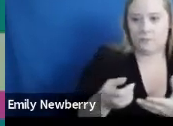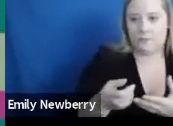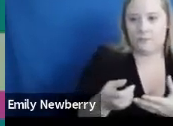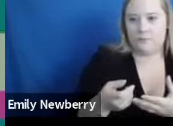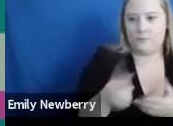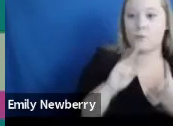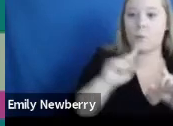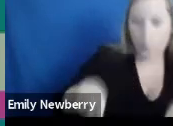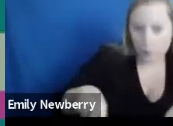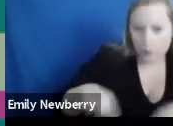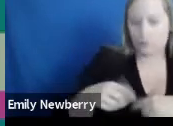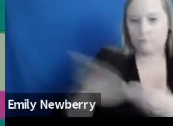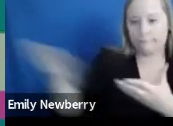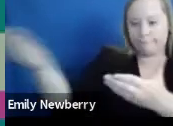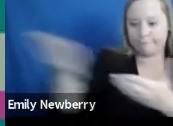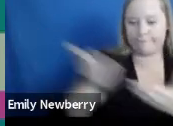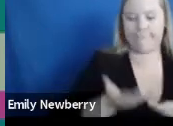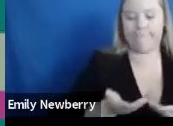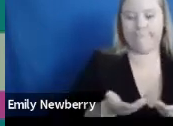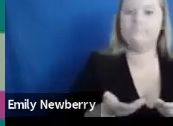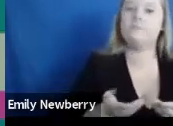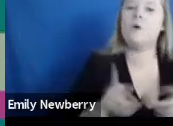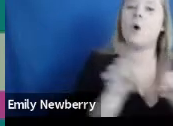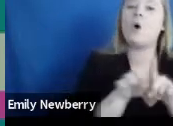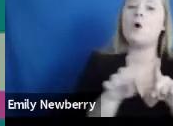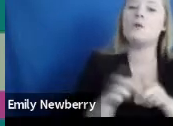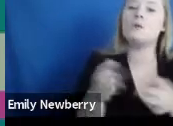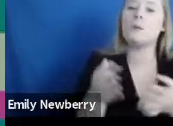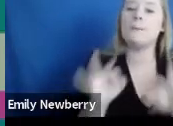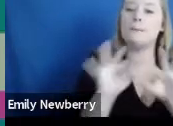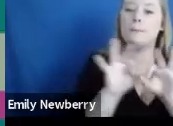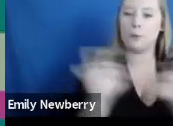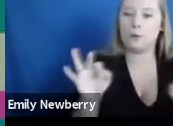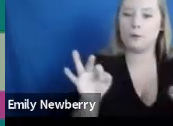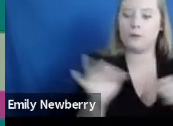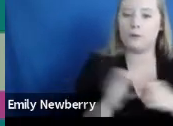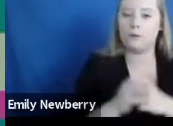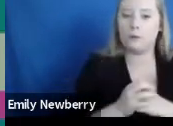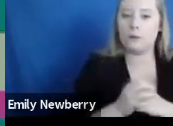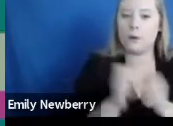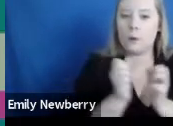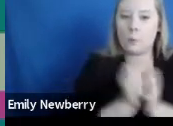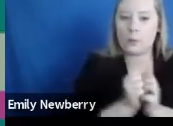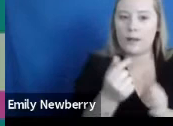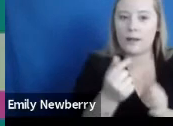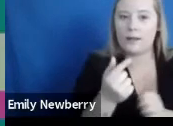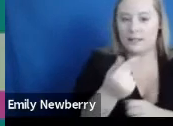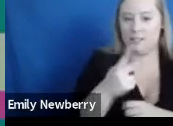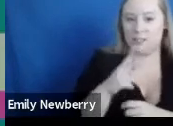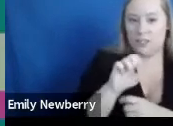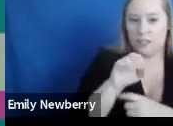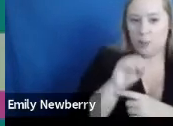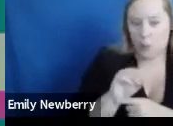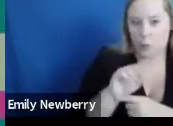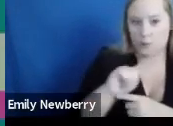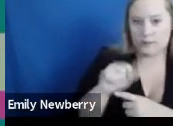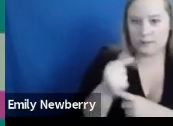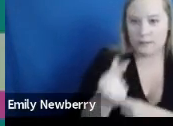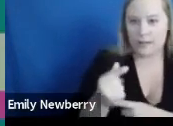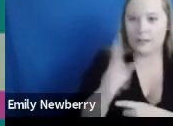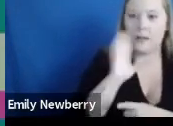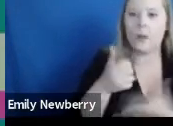order, but it also helps with the geotagging, which I'll talk about later, but that'll help us determine